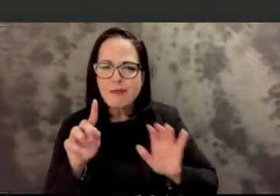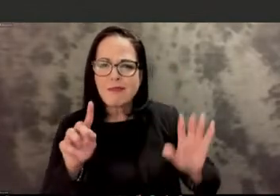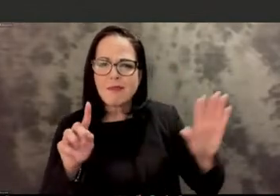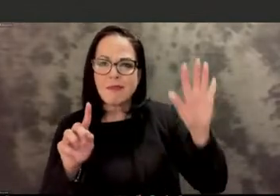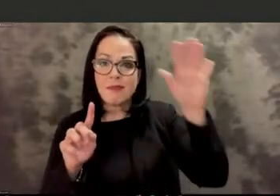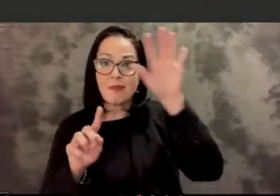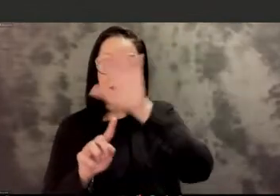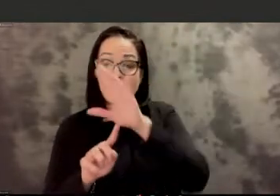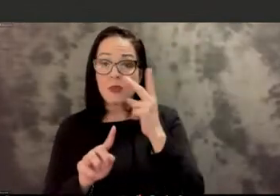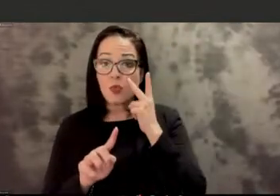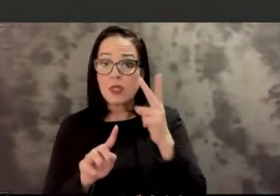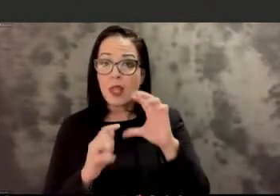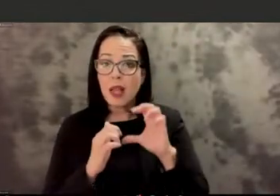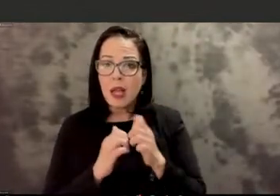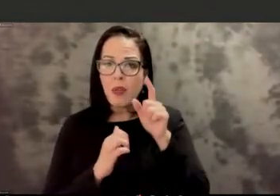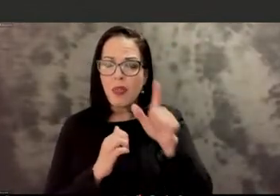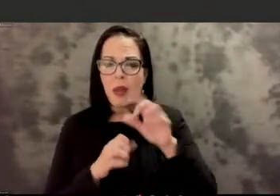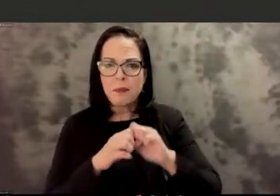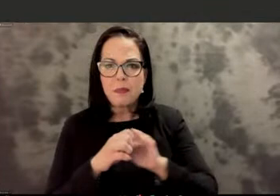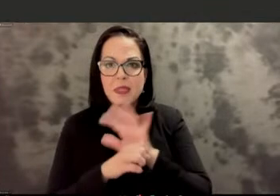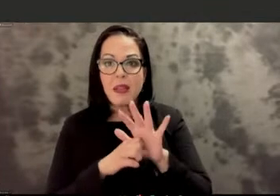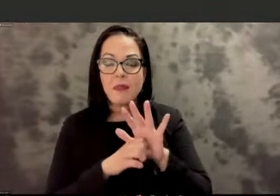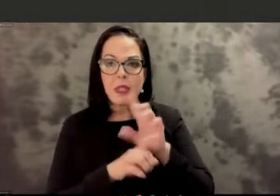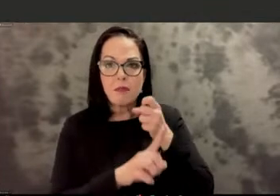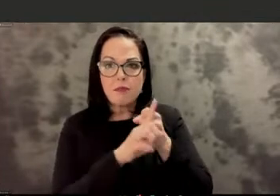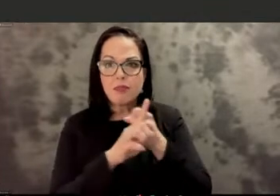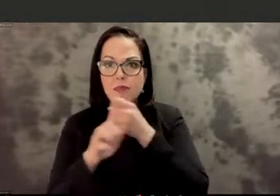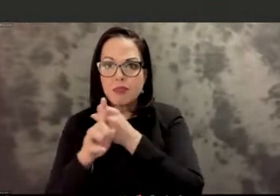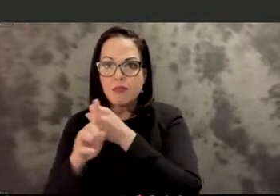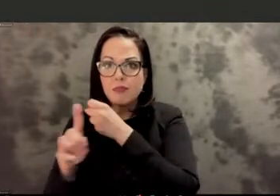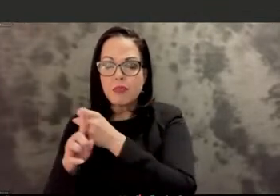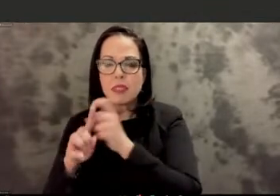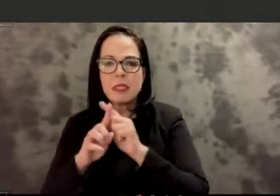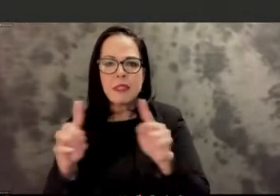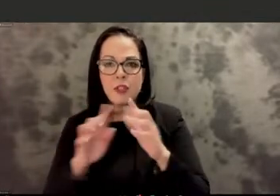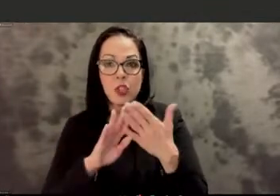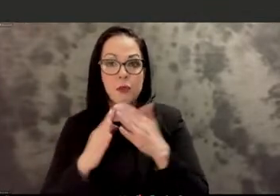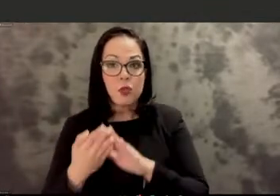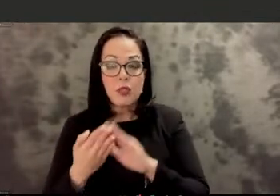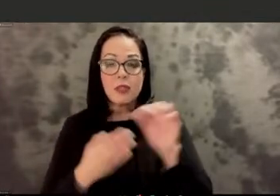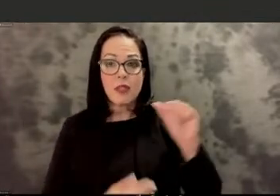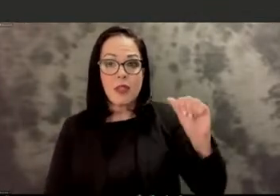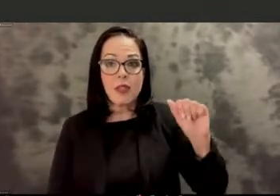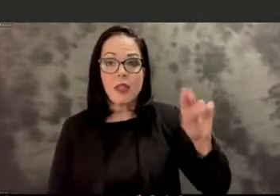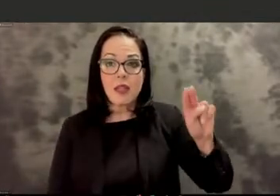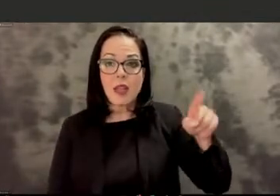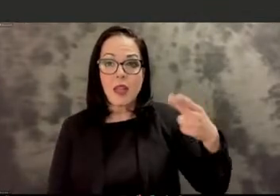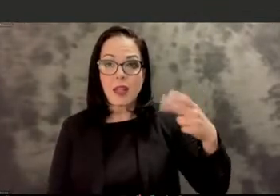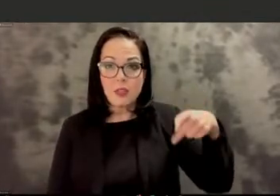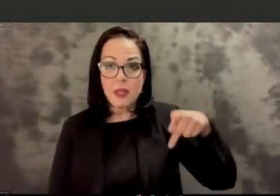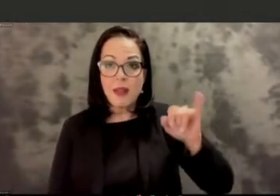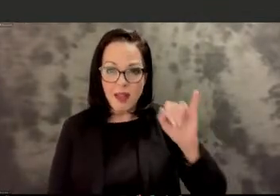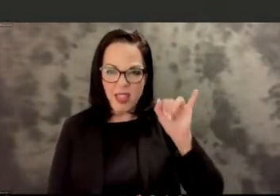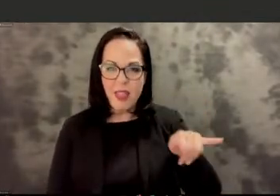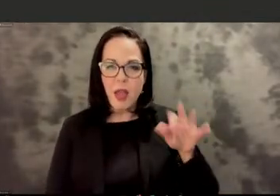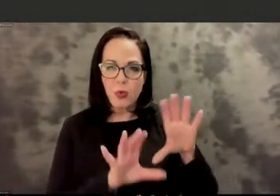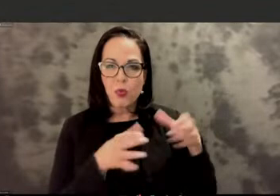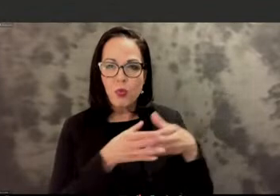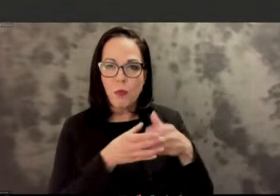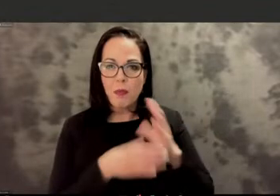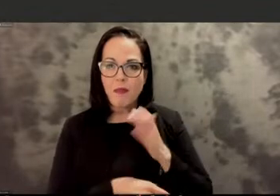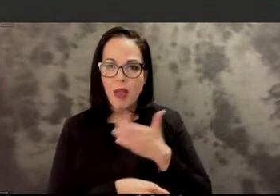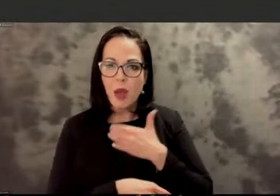of specific communities across Asian American, Native Hawaiian, and Pacific Islander parts of our